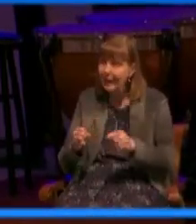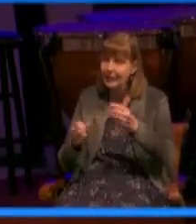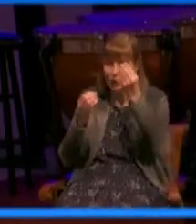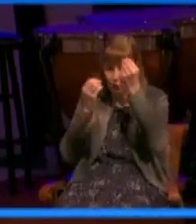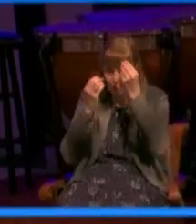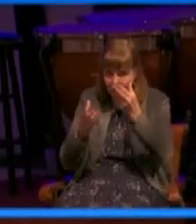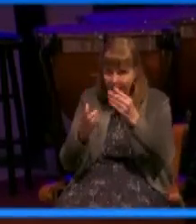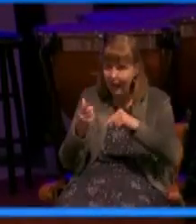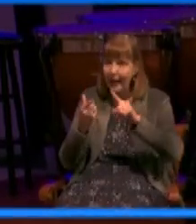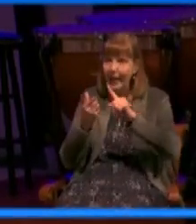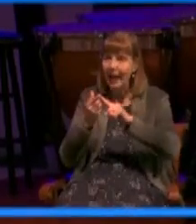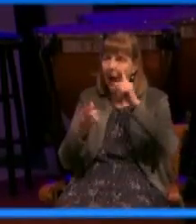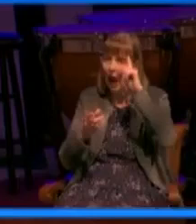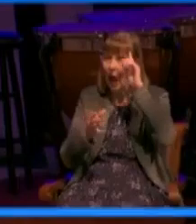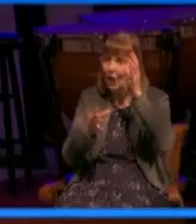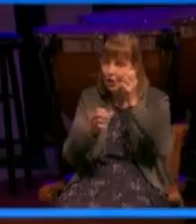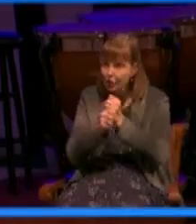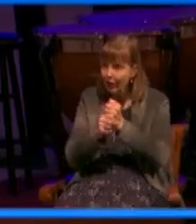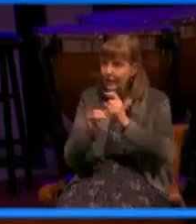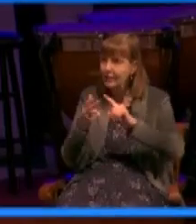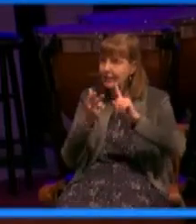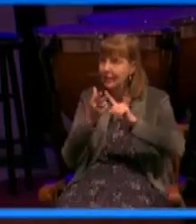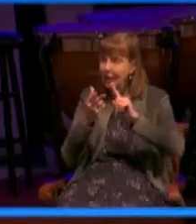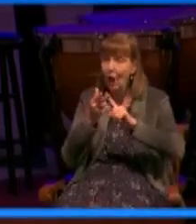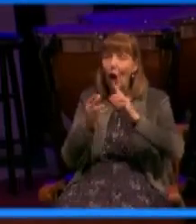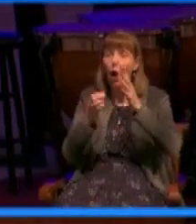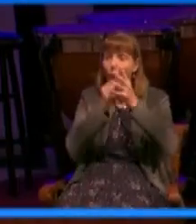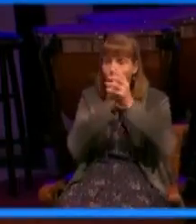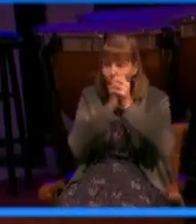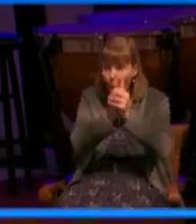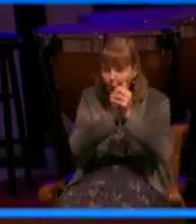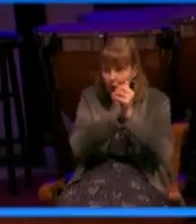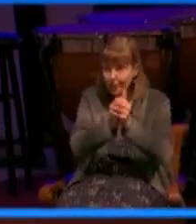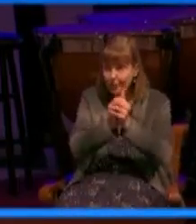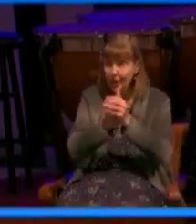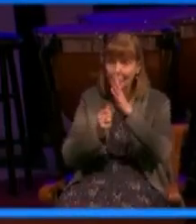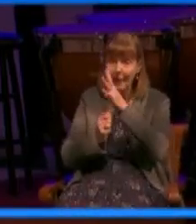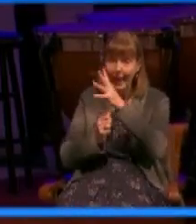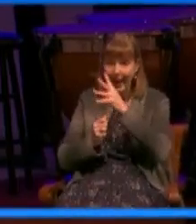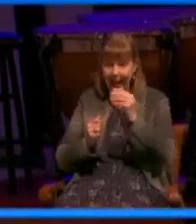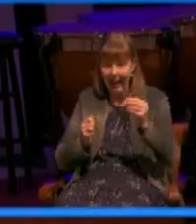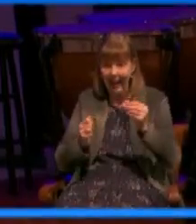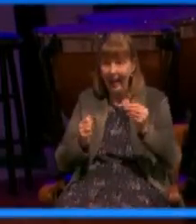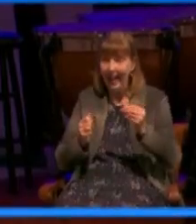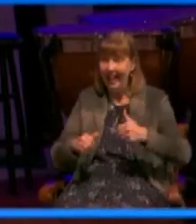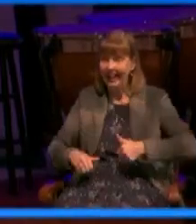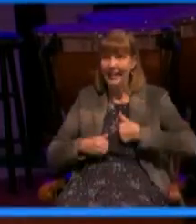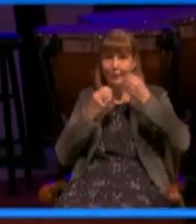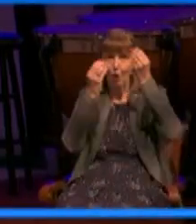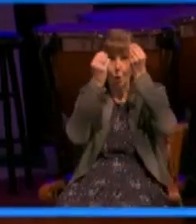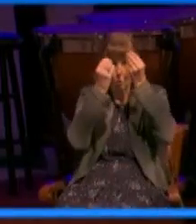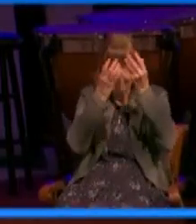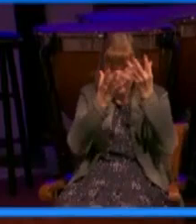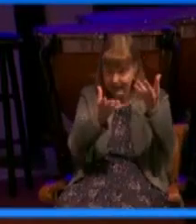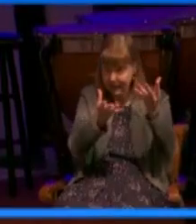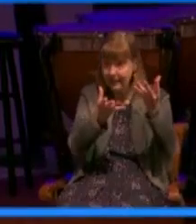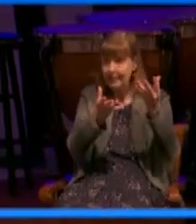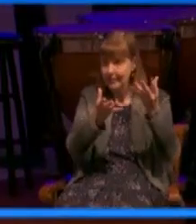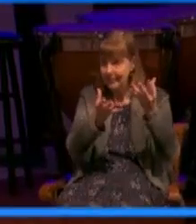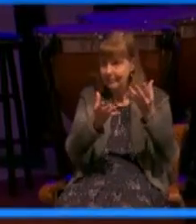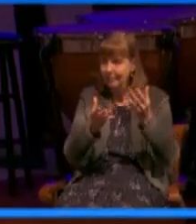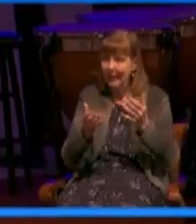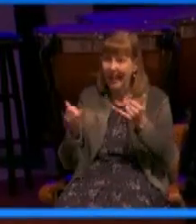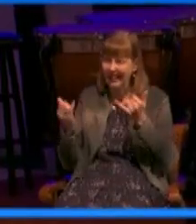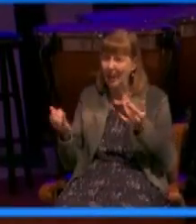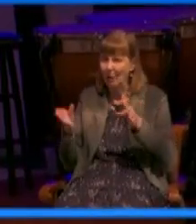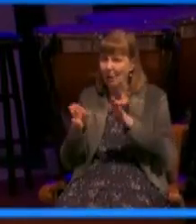him. Not only are you to worship him, but you are to live in obedience of him. Now let us close by looking at this